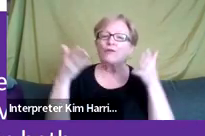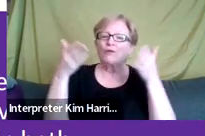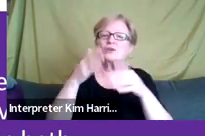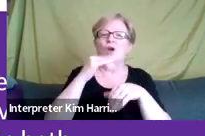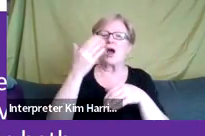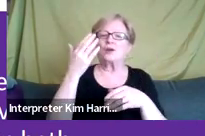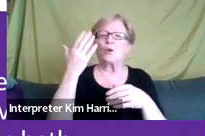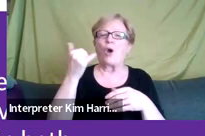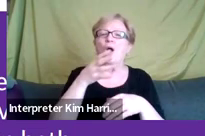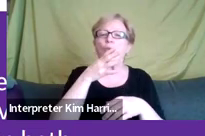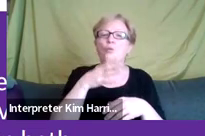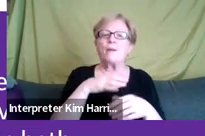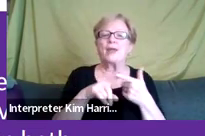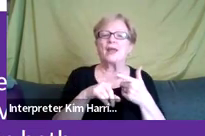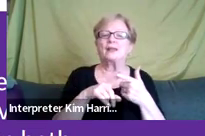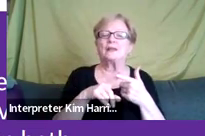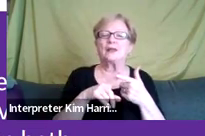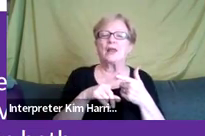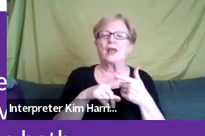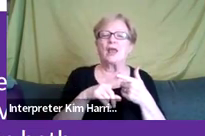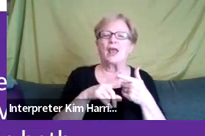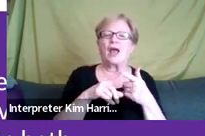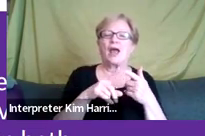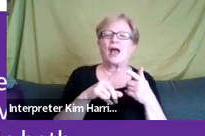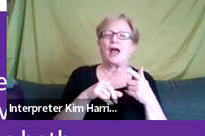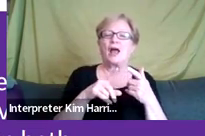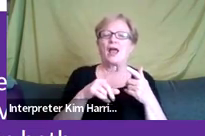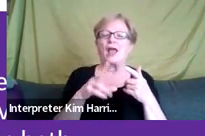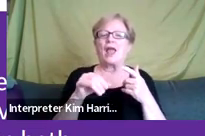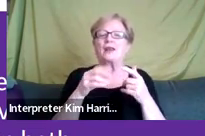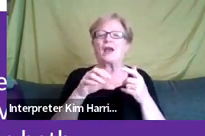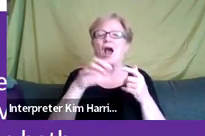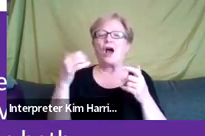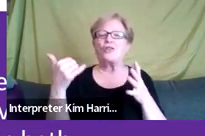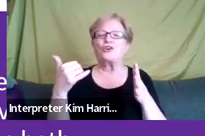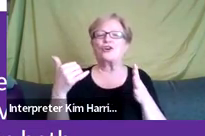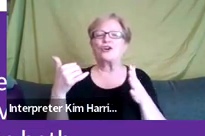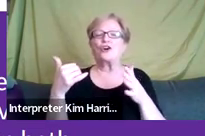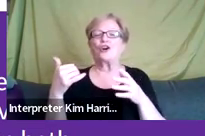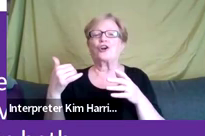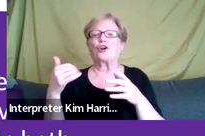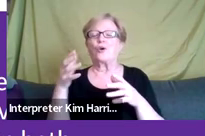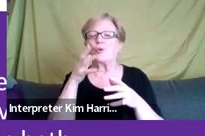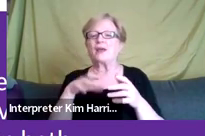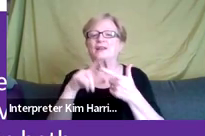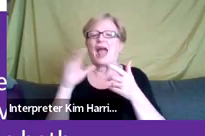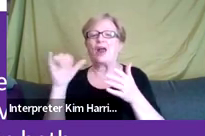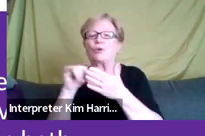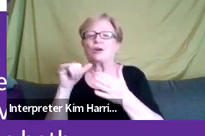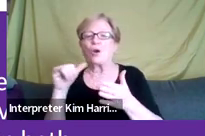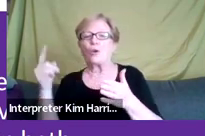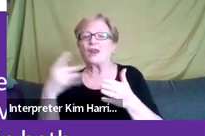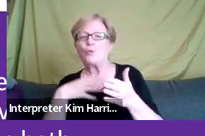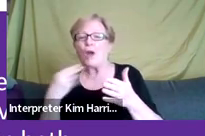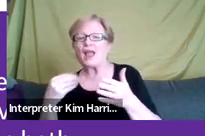issue and the issues of white cisgendered women, or women who are biologically